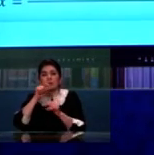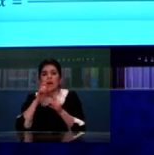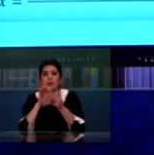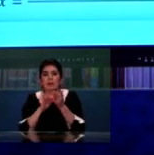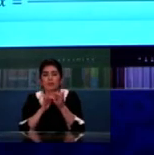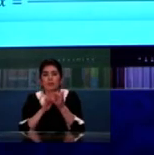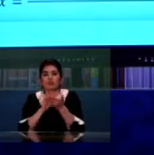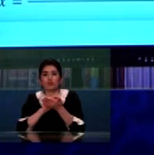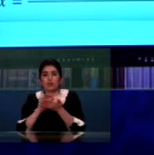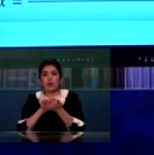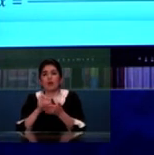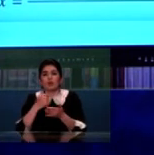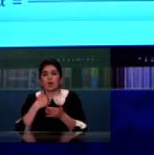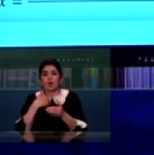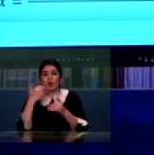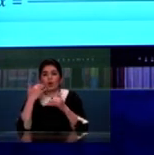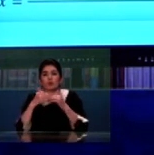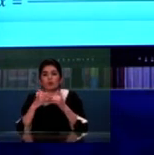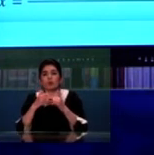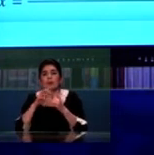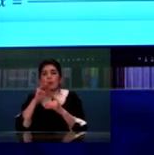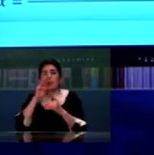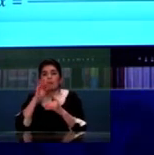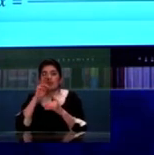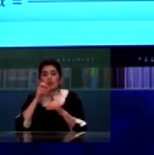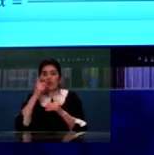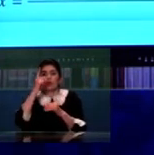yozib qo'ying. Demak, bizning o'rta miqdorimiz